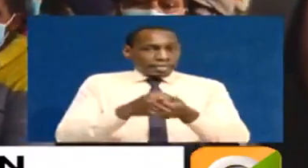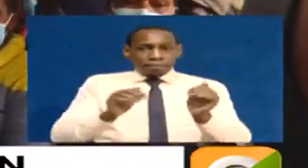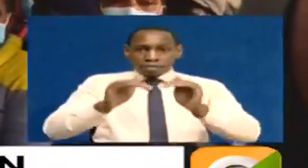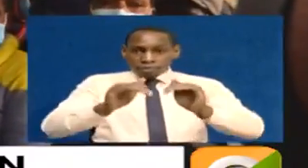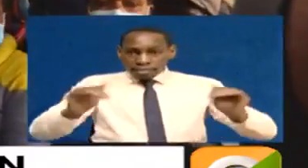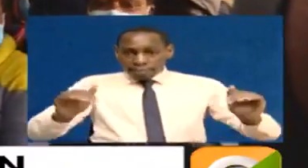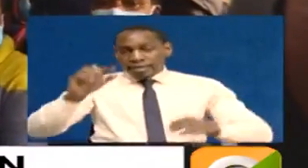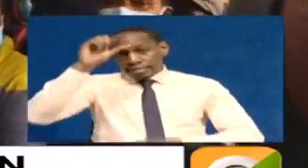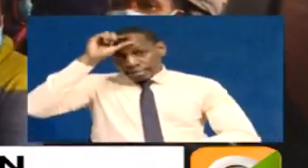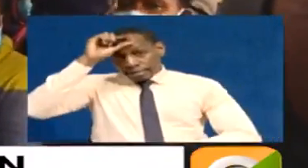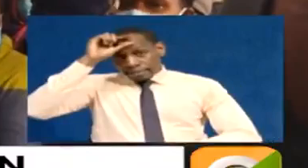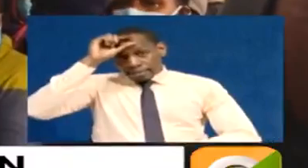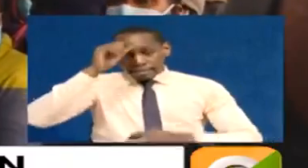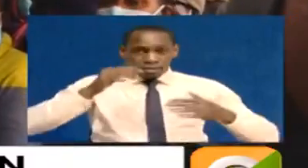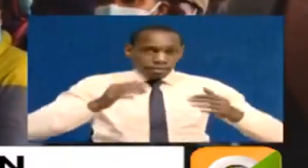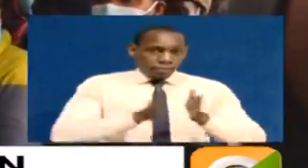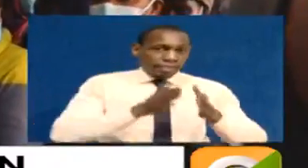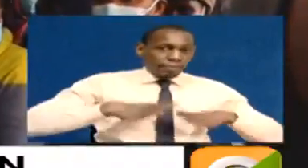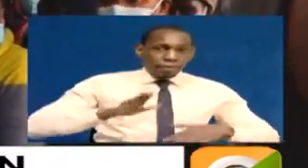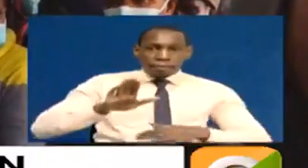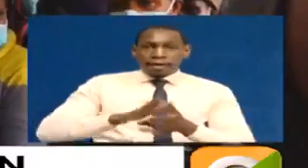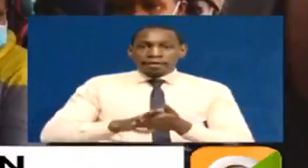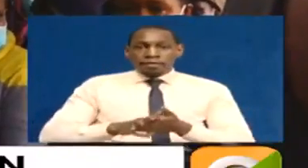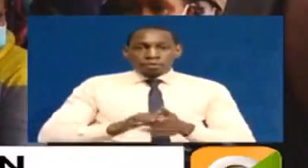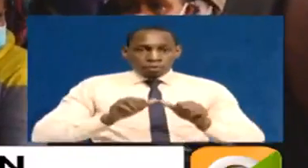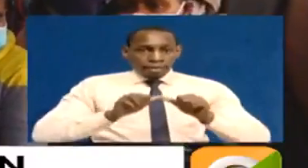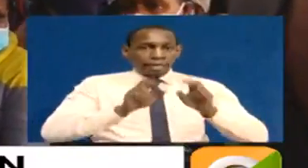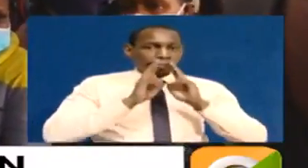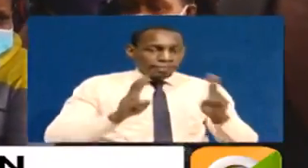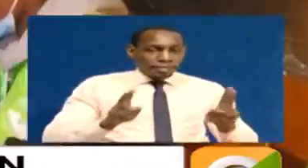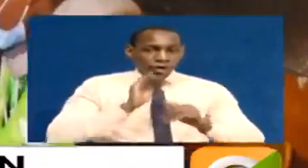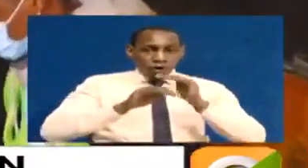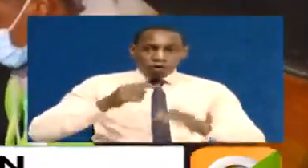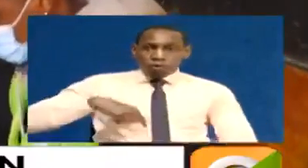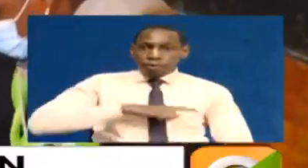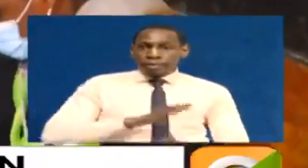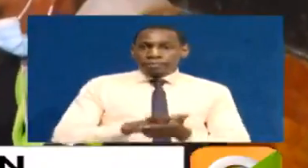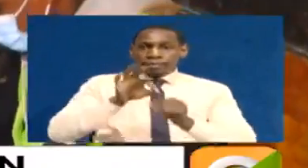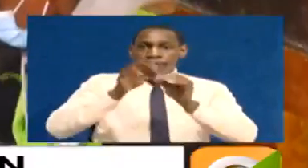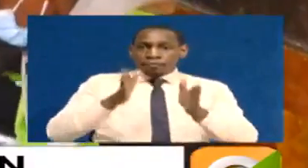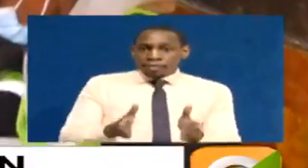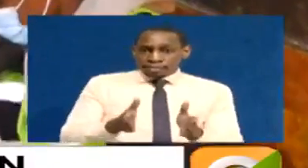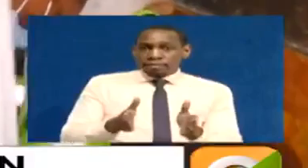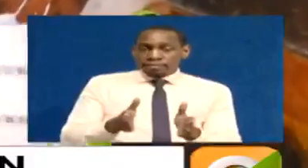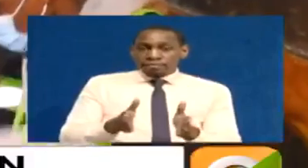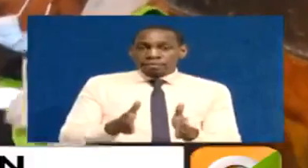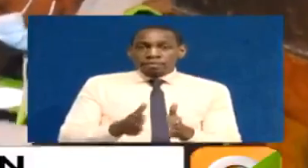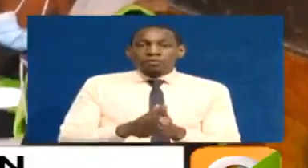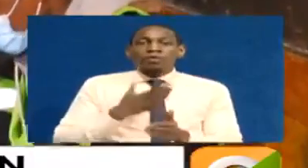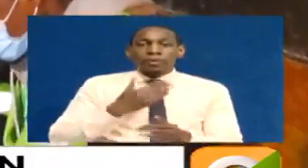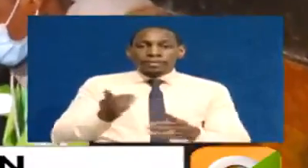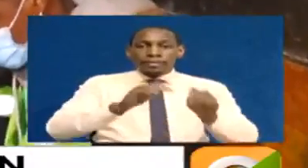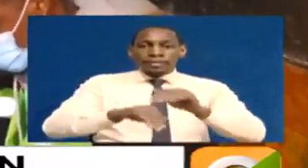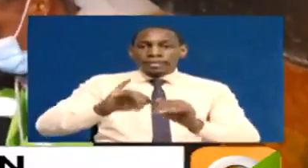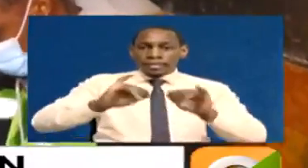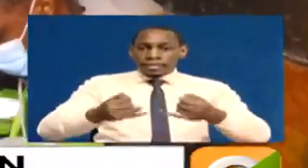can separate the government from the wananchi. We are here to keep peace and order for all of us. The voters, on the other hand, are keen on a new